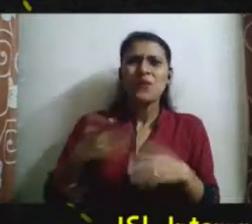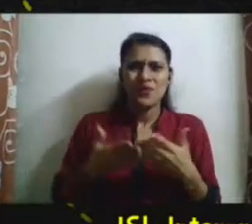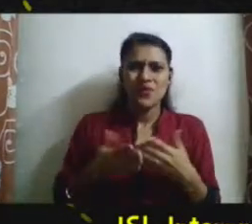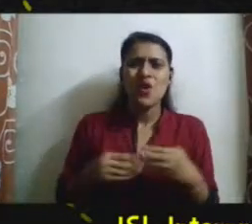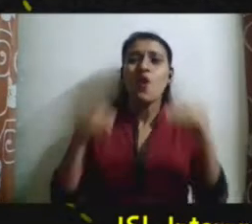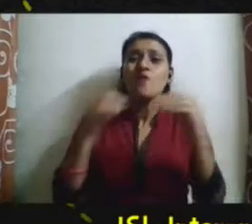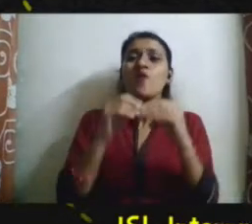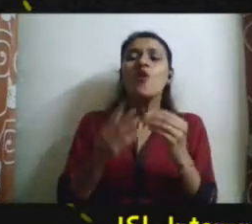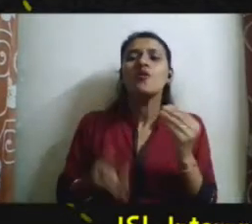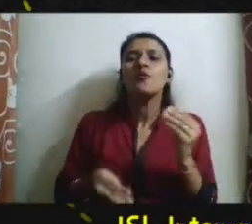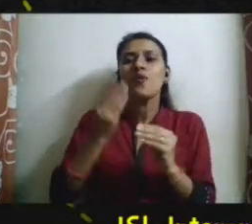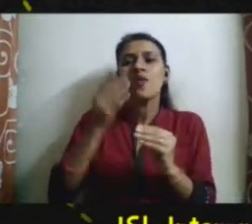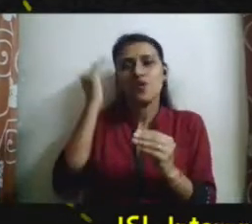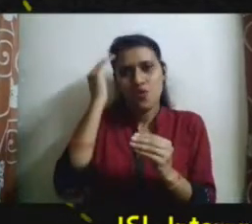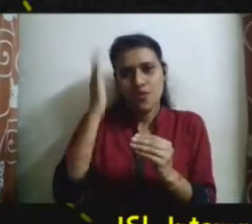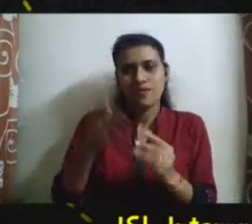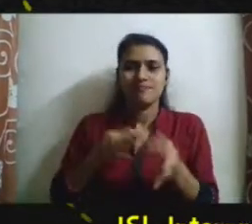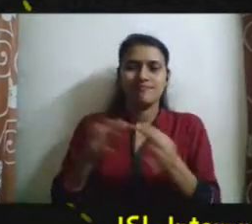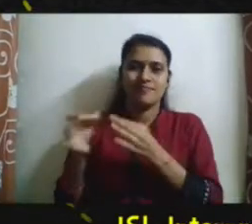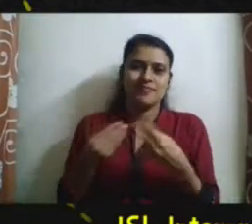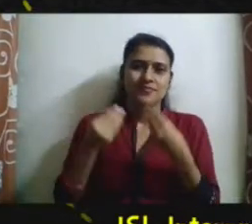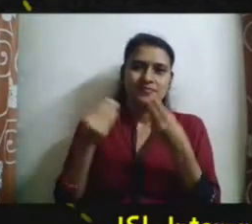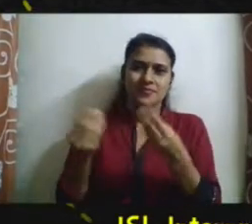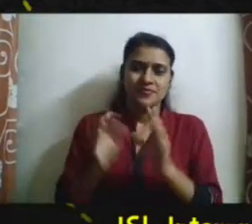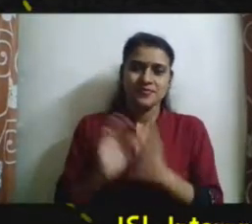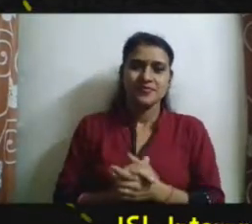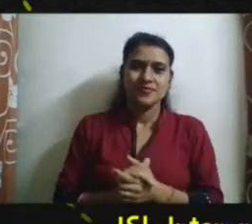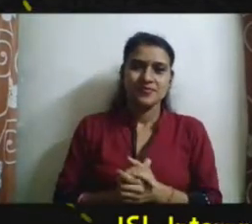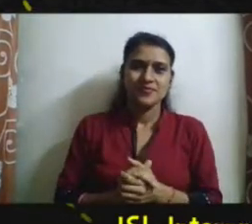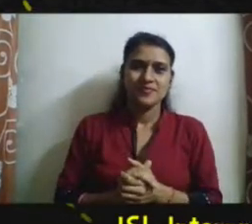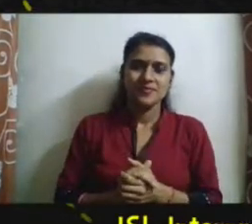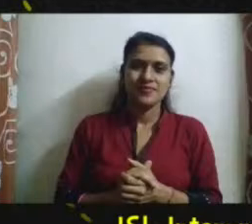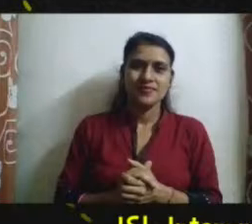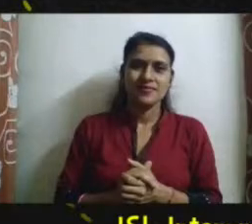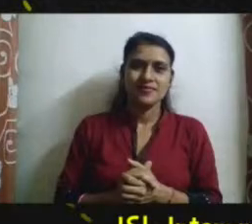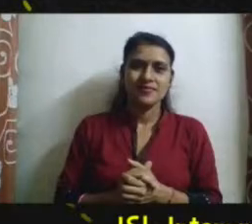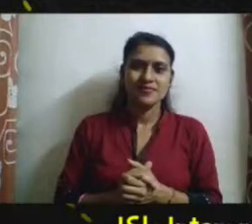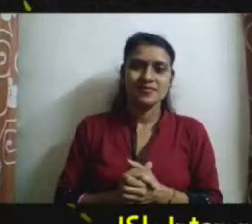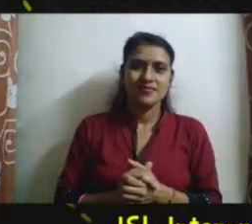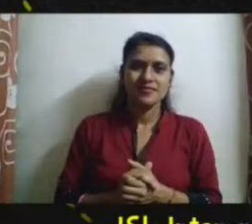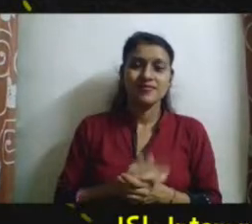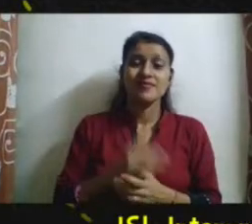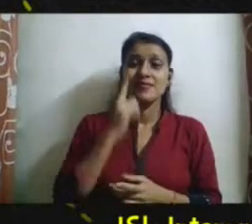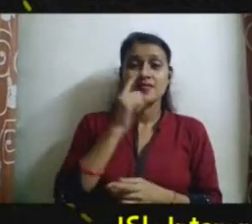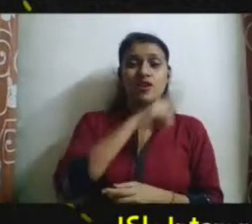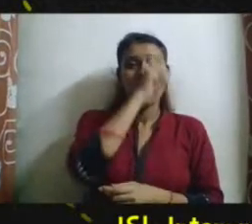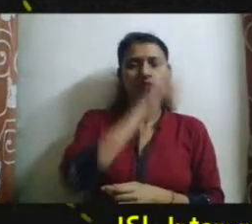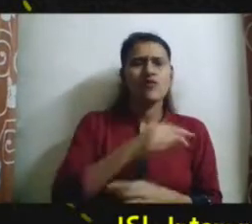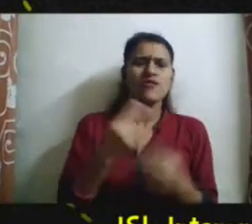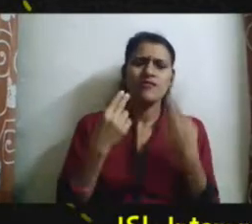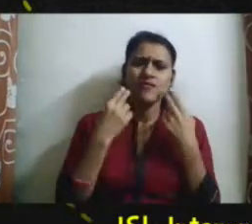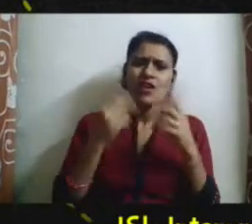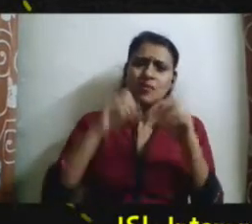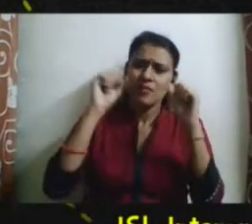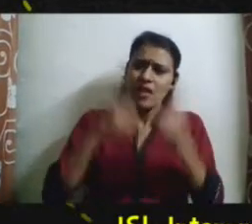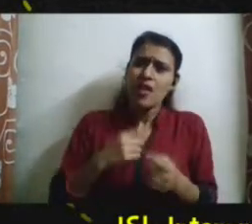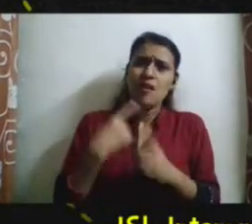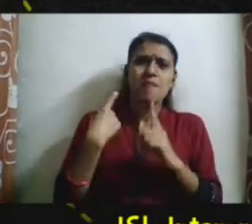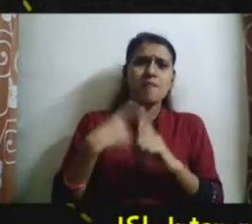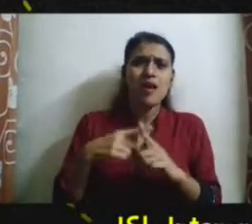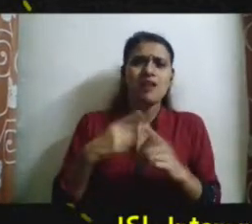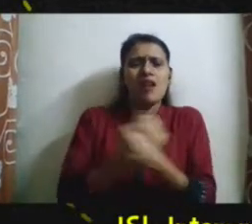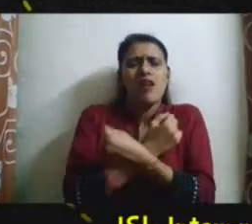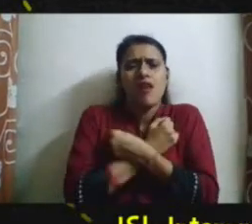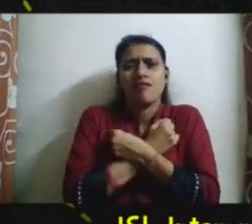them. But the thing about Shubha Mudgal is that she is, of course, an extremely well-known and well-loved